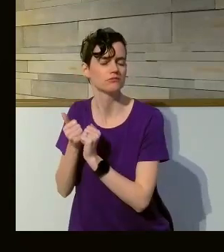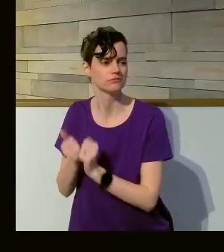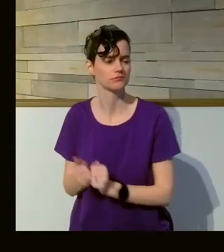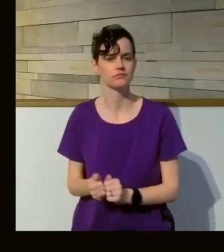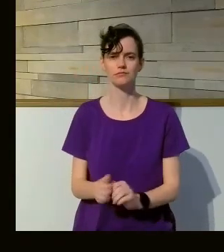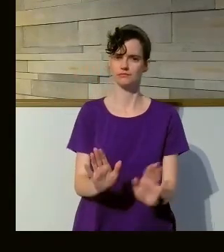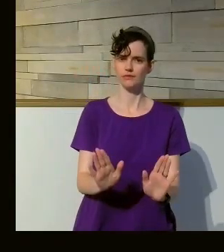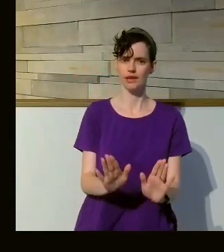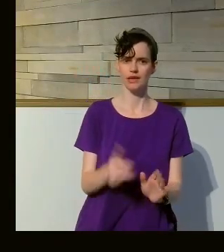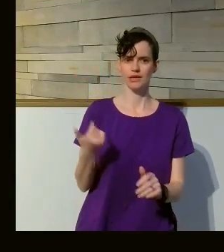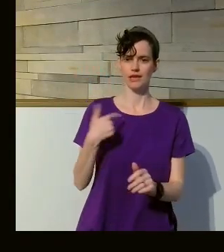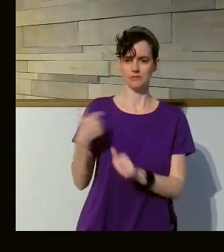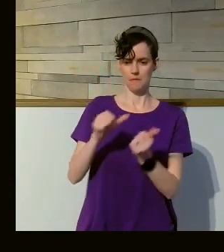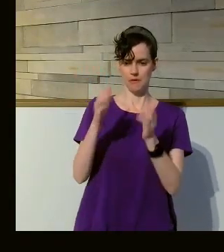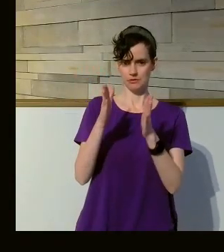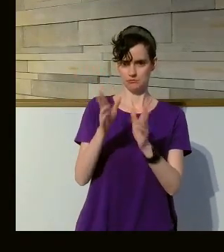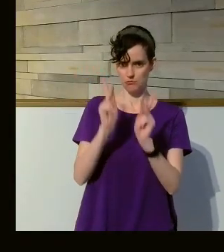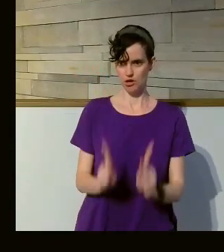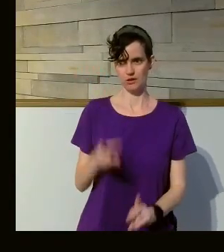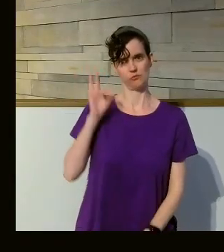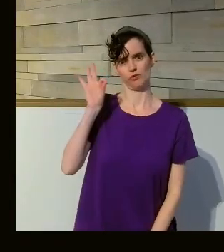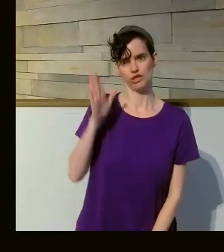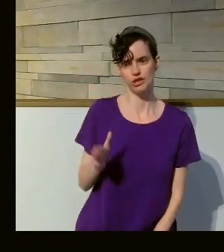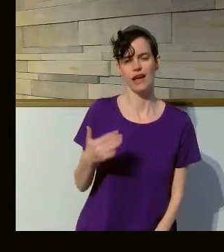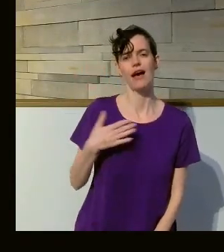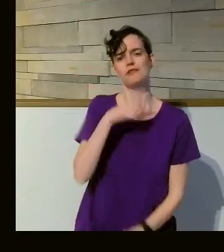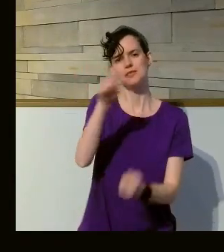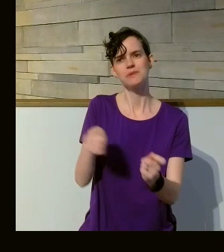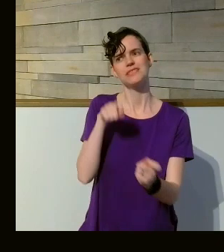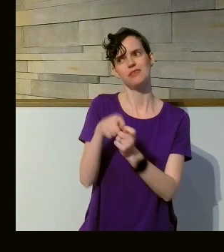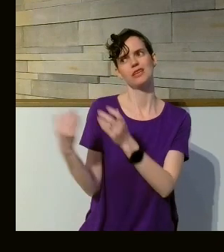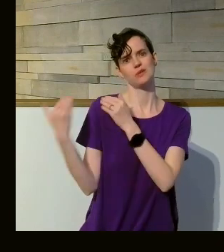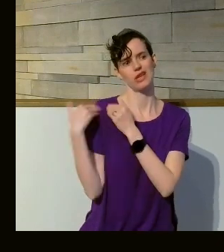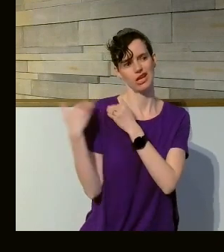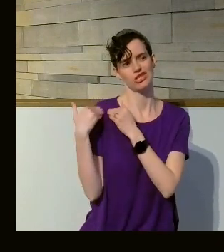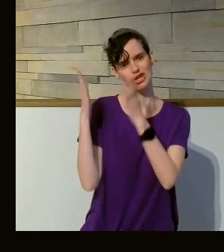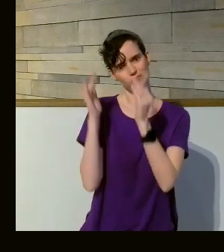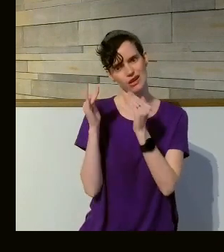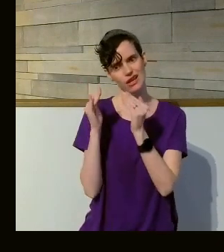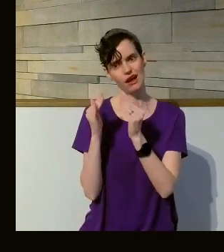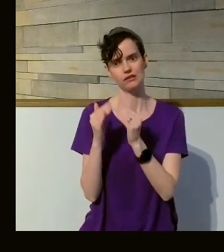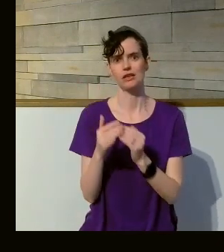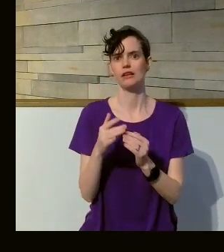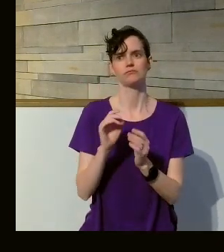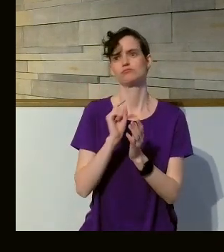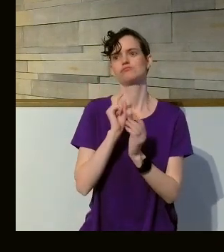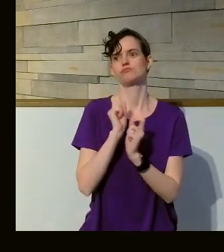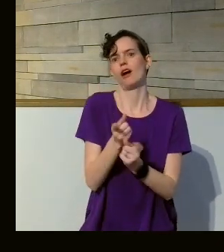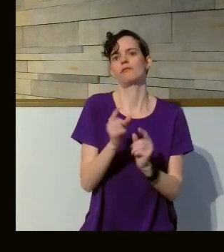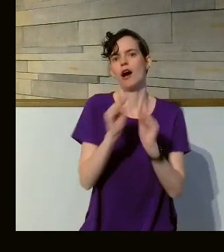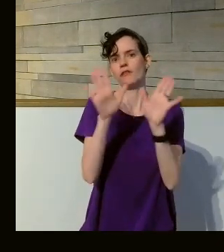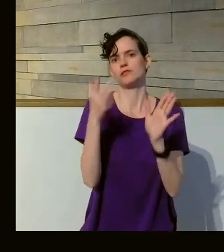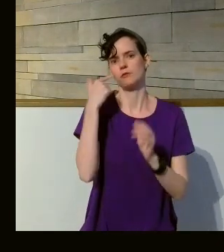Well, as a Baptist preacher, there are certain expectations that are automatically placed on